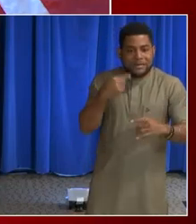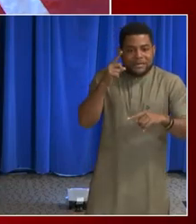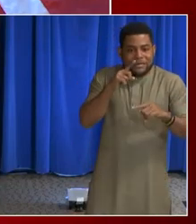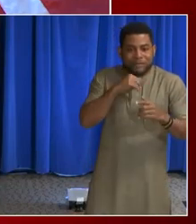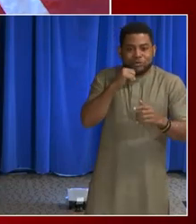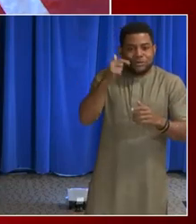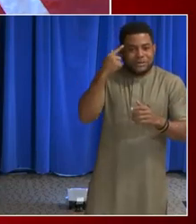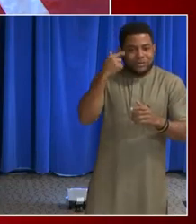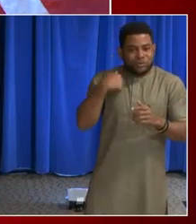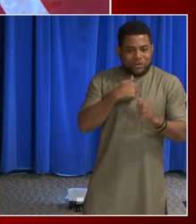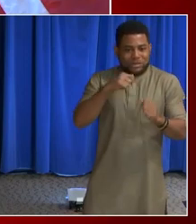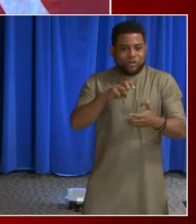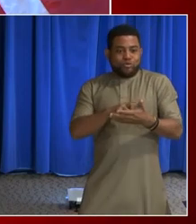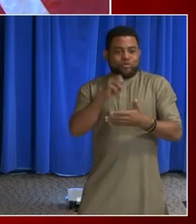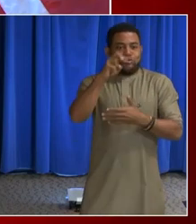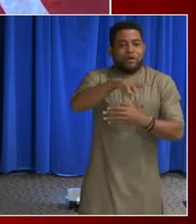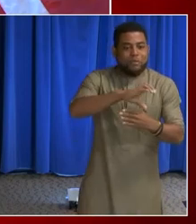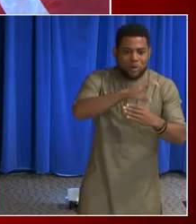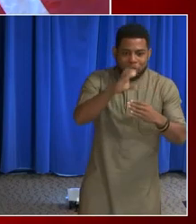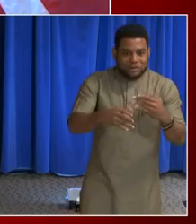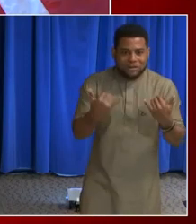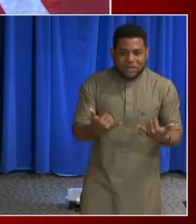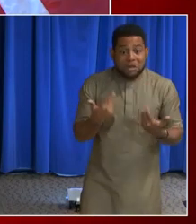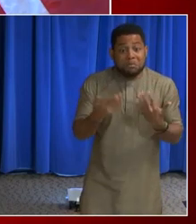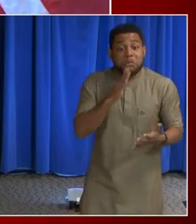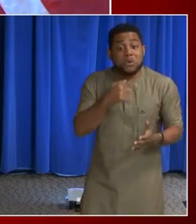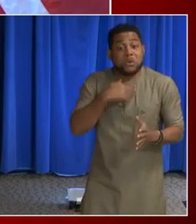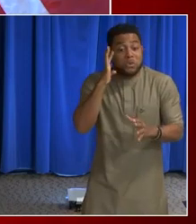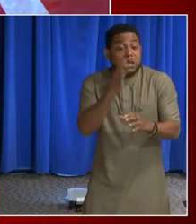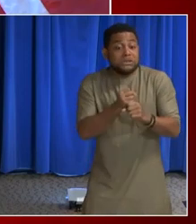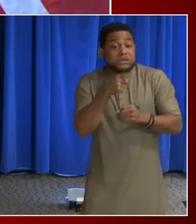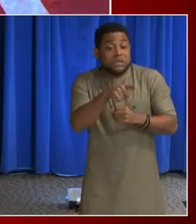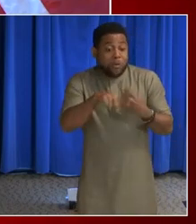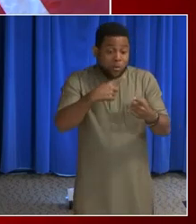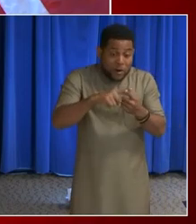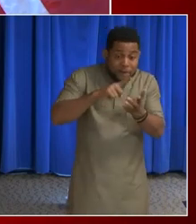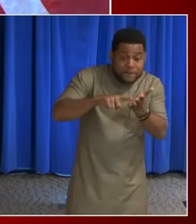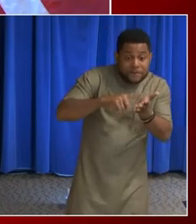I don't think we can leap there yet, and we may get there as the investigation unfolds. But